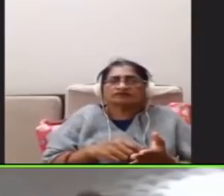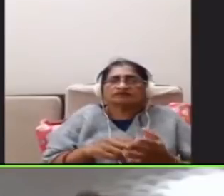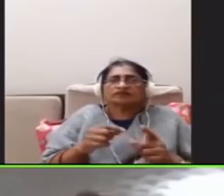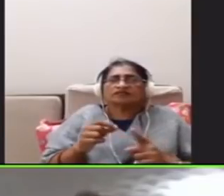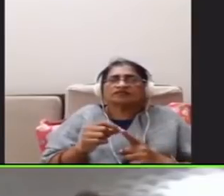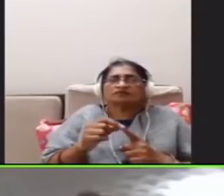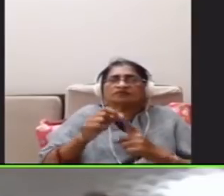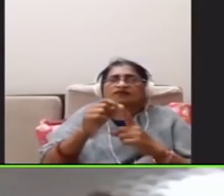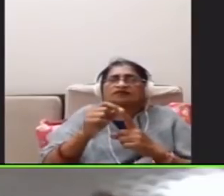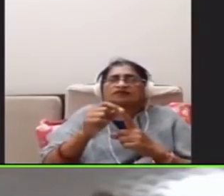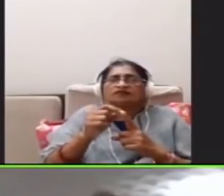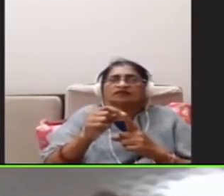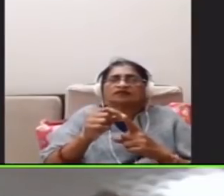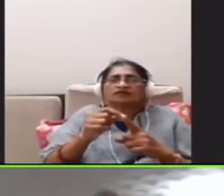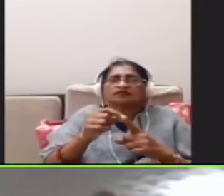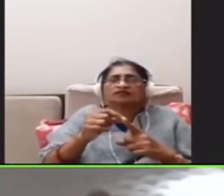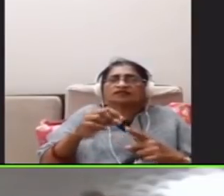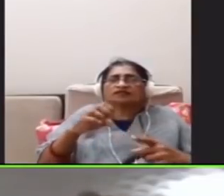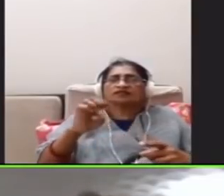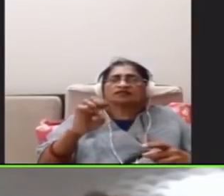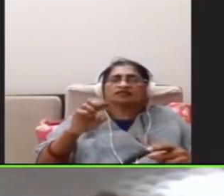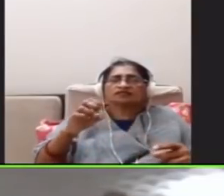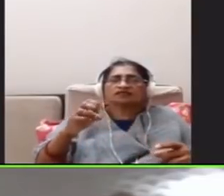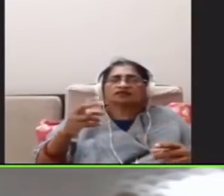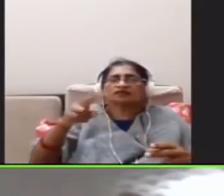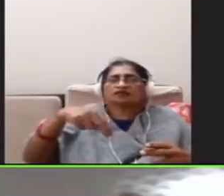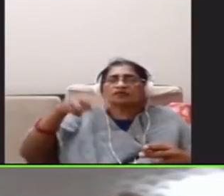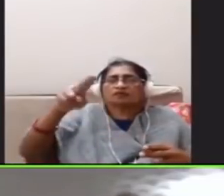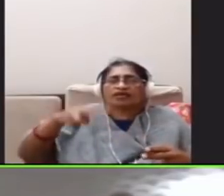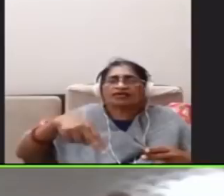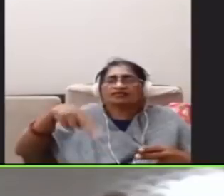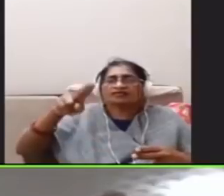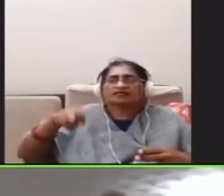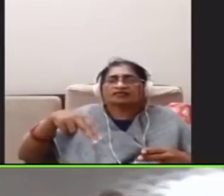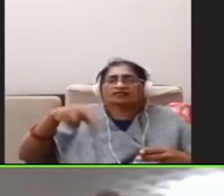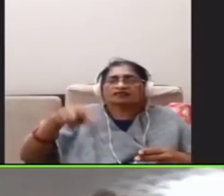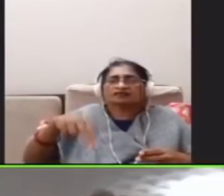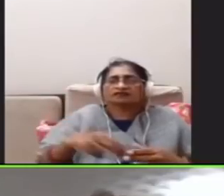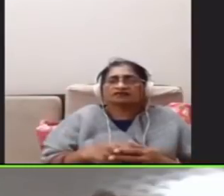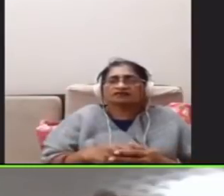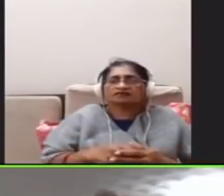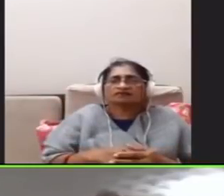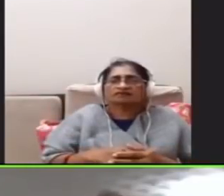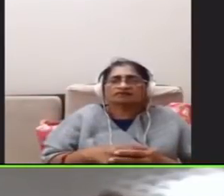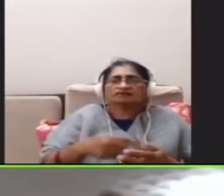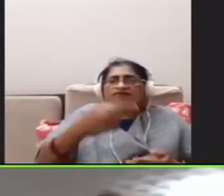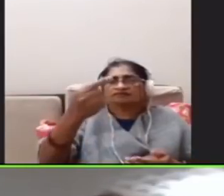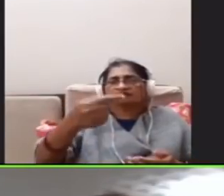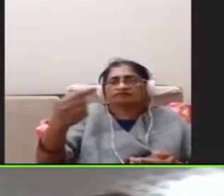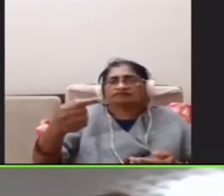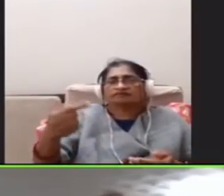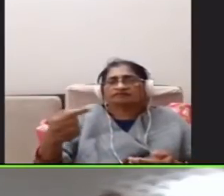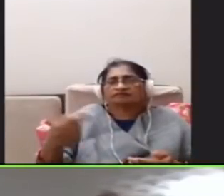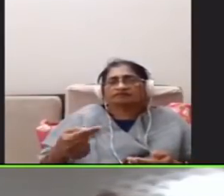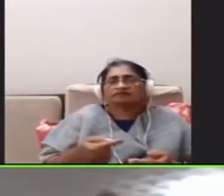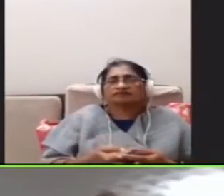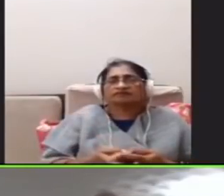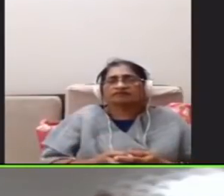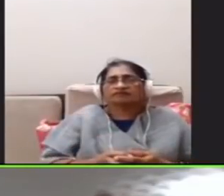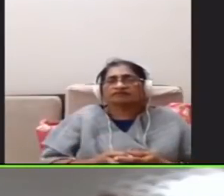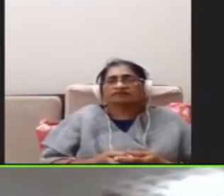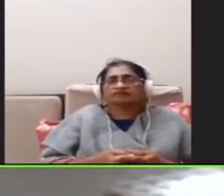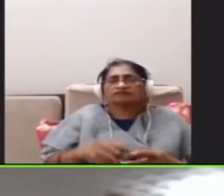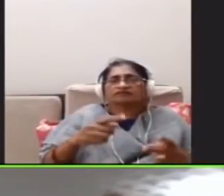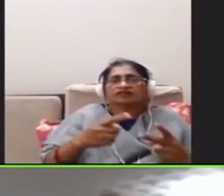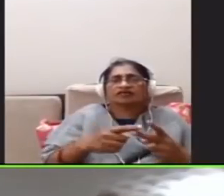specialized equipment for, for painting or taking photos or, or whatever. Second one is the